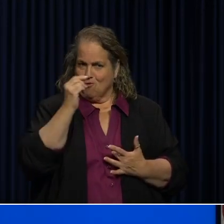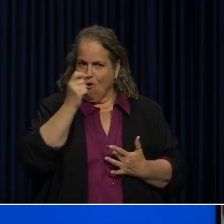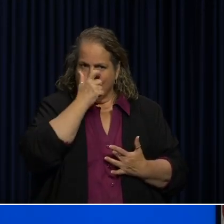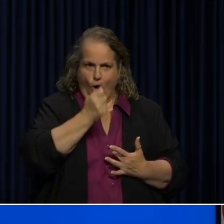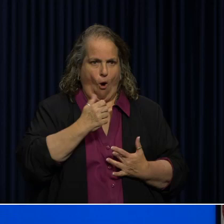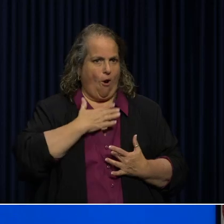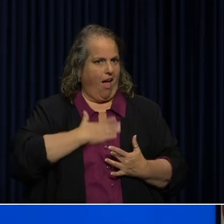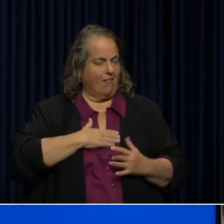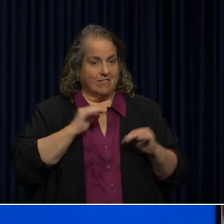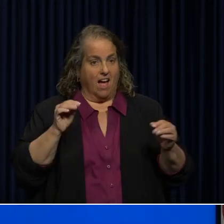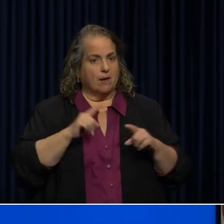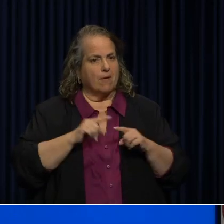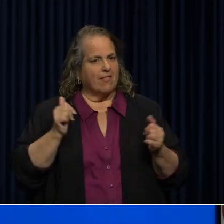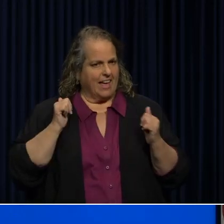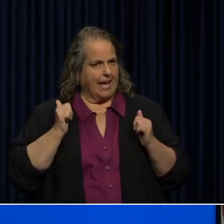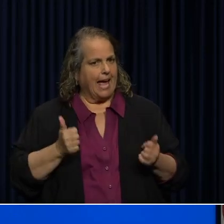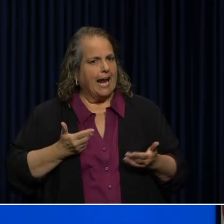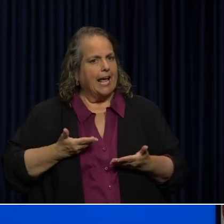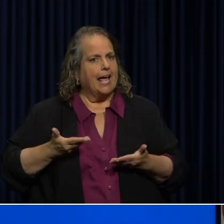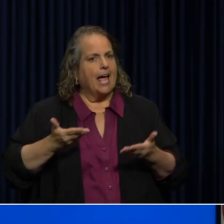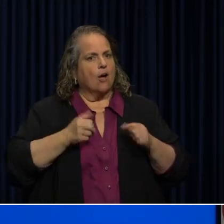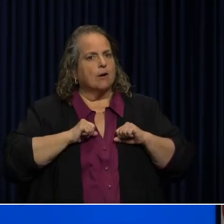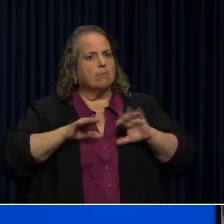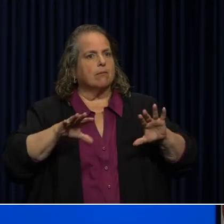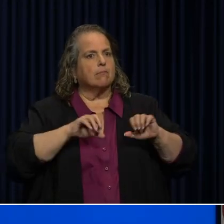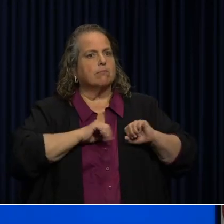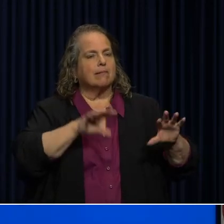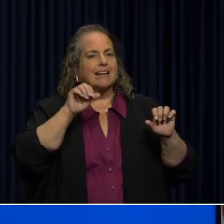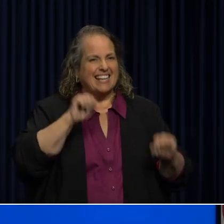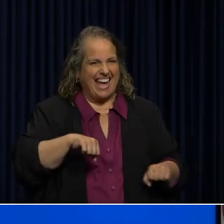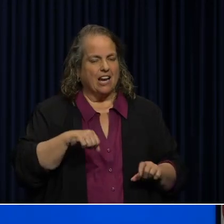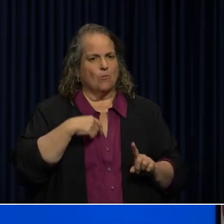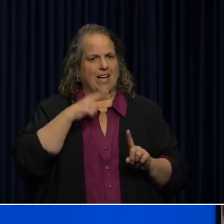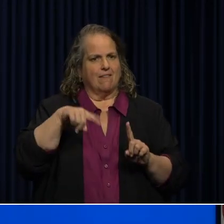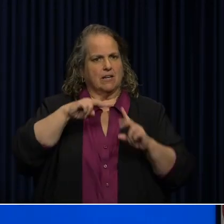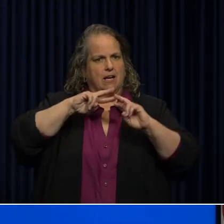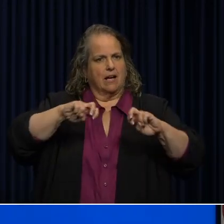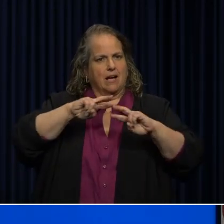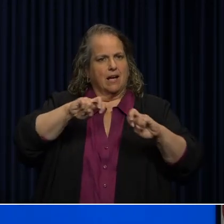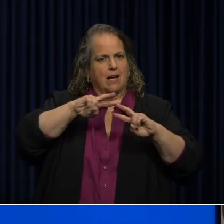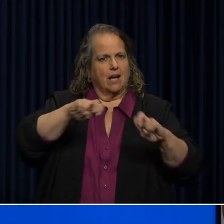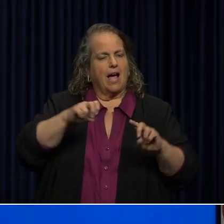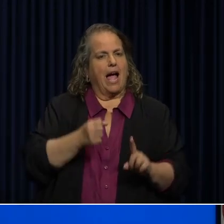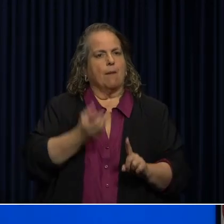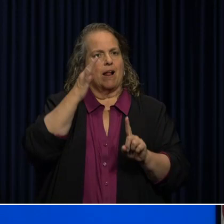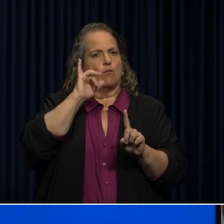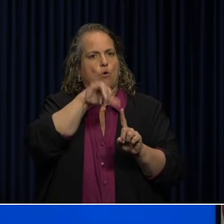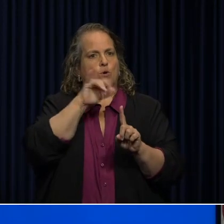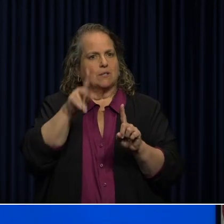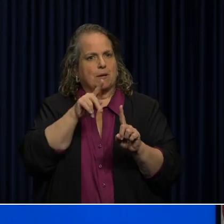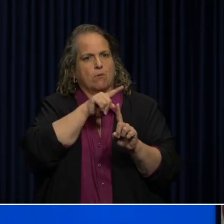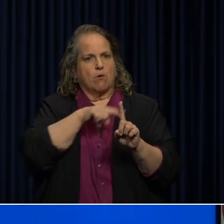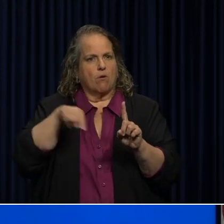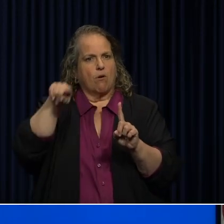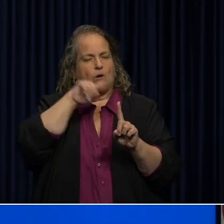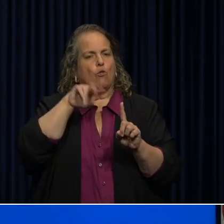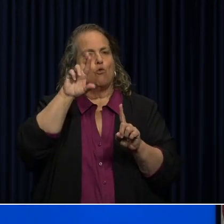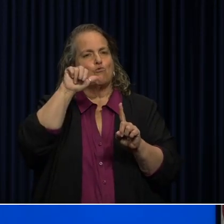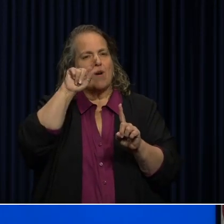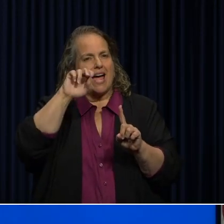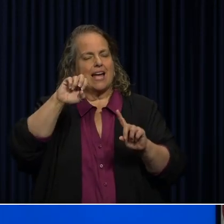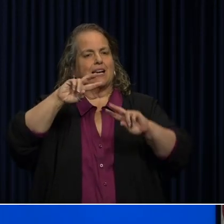We'll be looking just as much at the rate of new cases amongst the population that we're looking at.